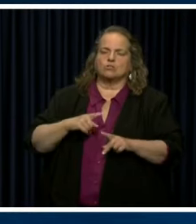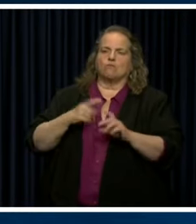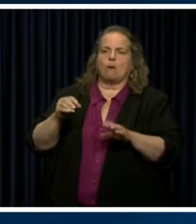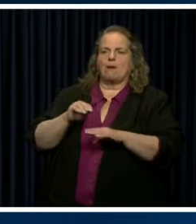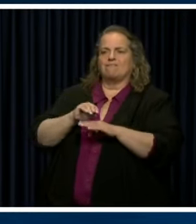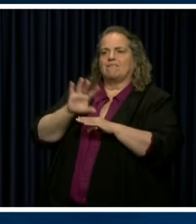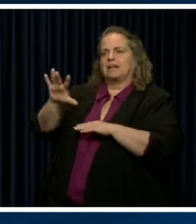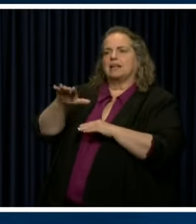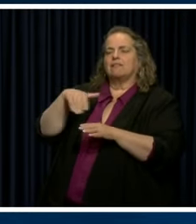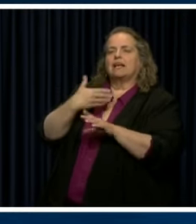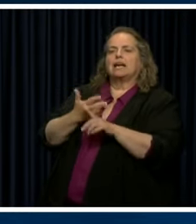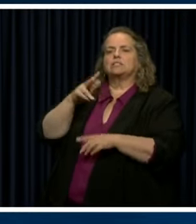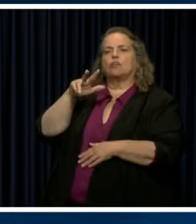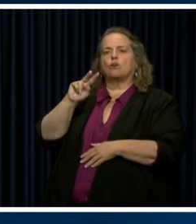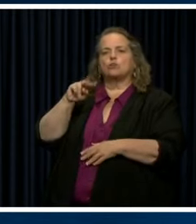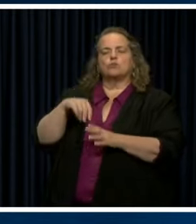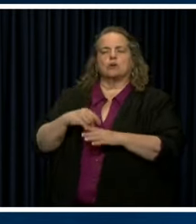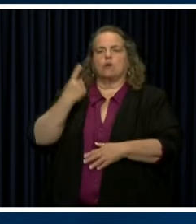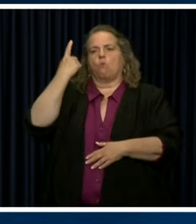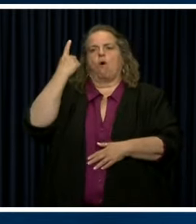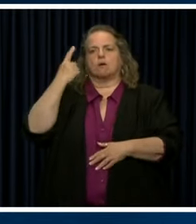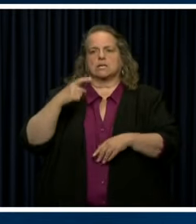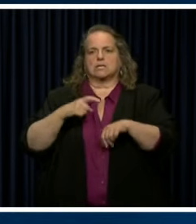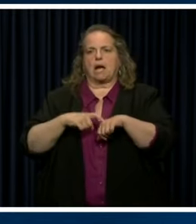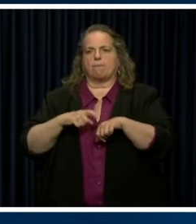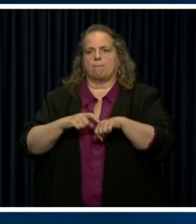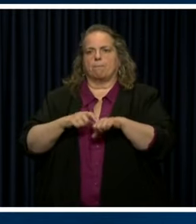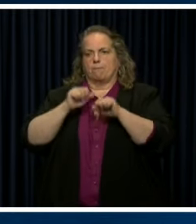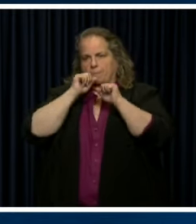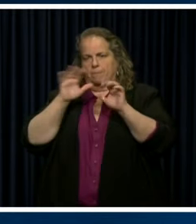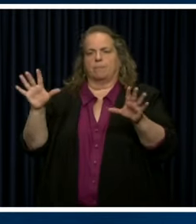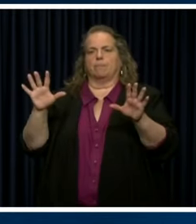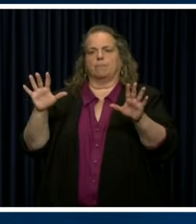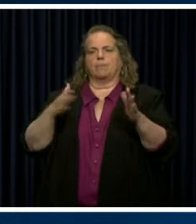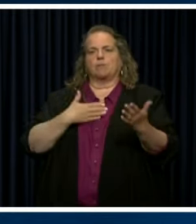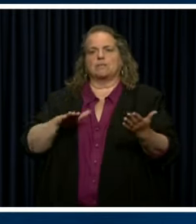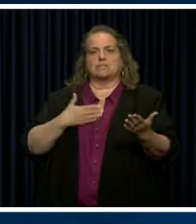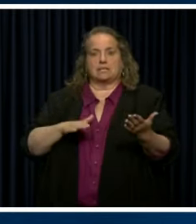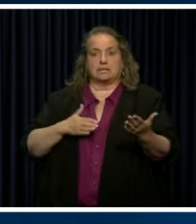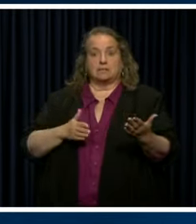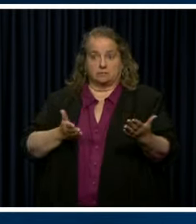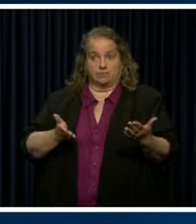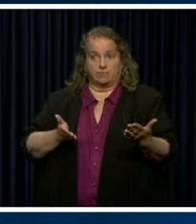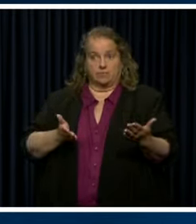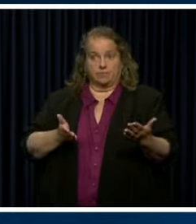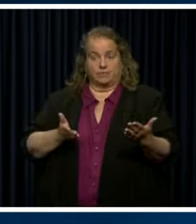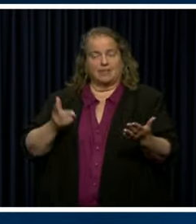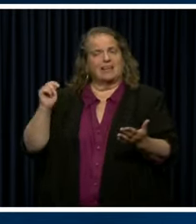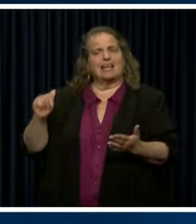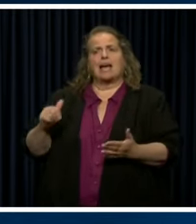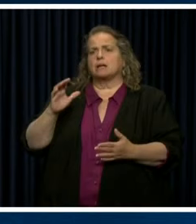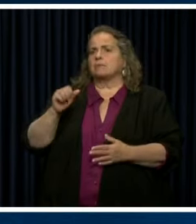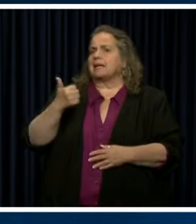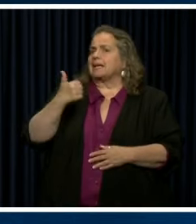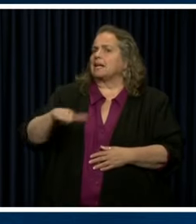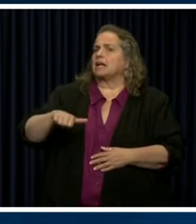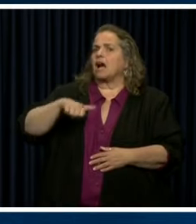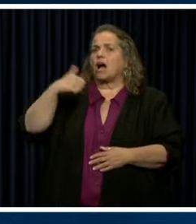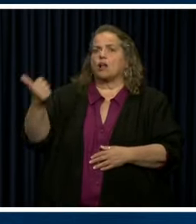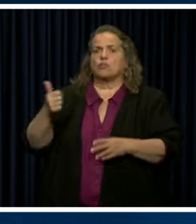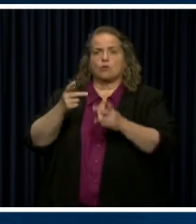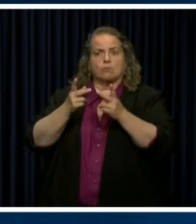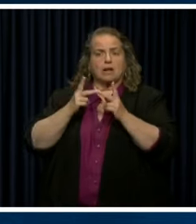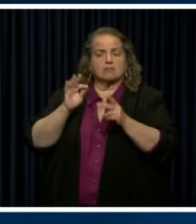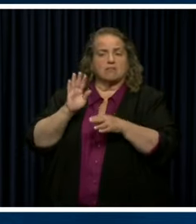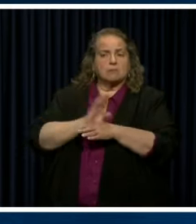32 in just one time that they could be singing. Now, This could be any other place of